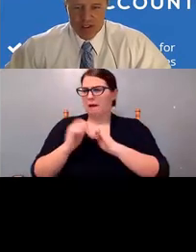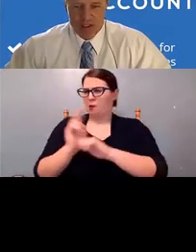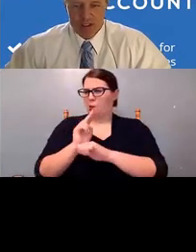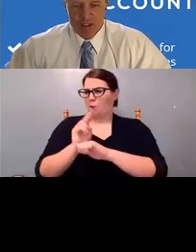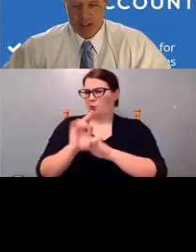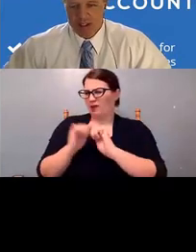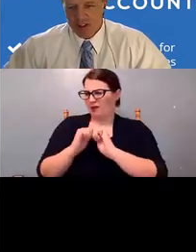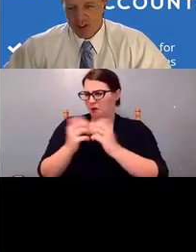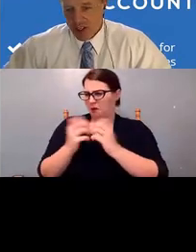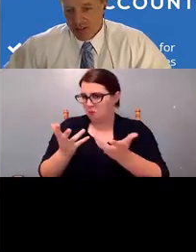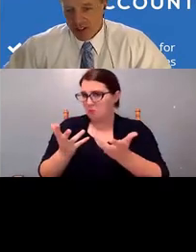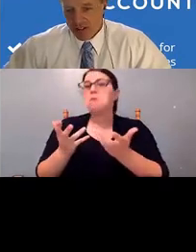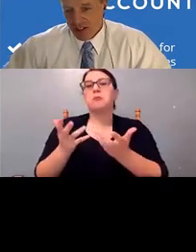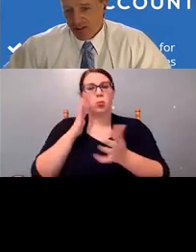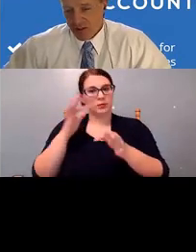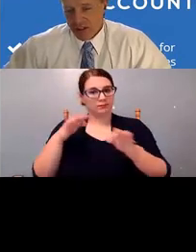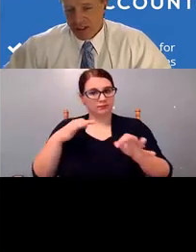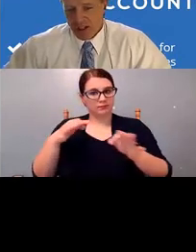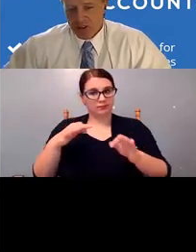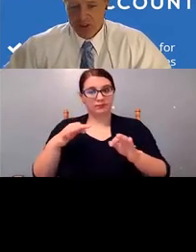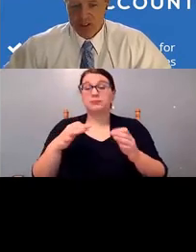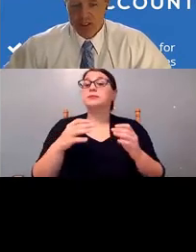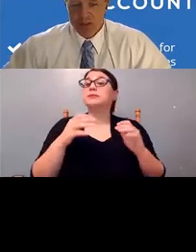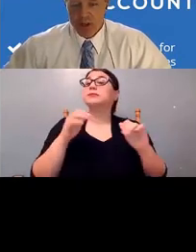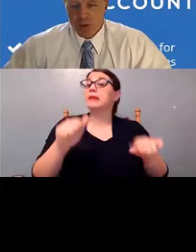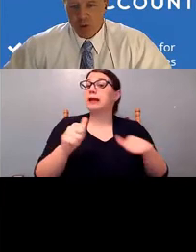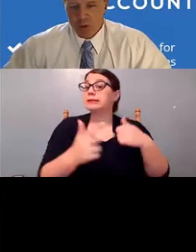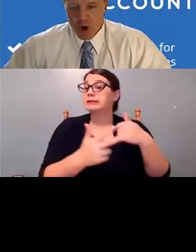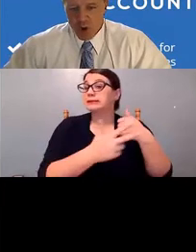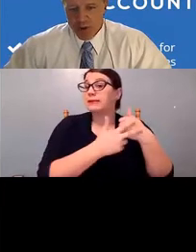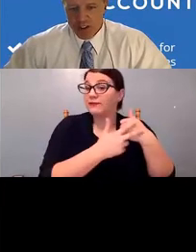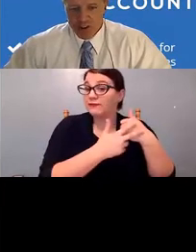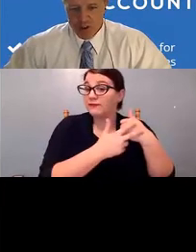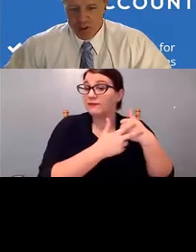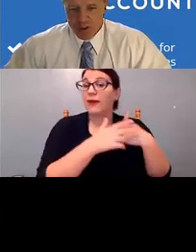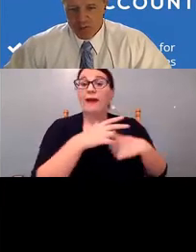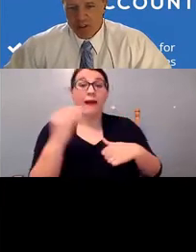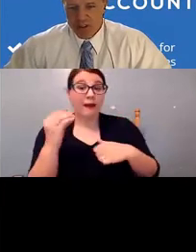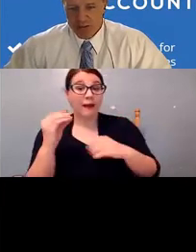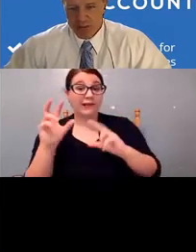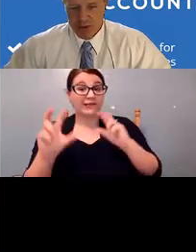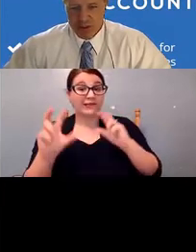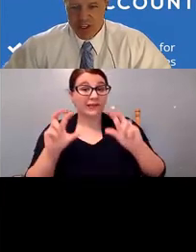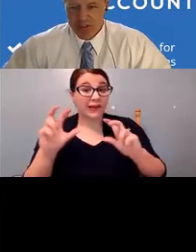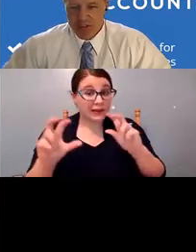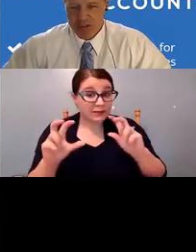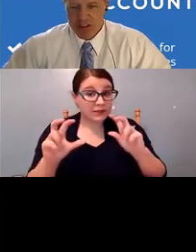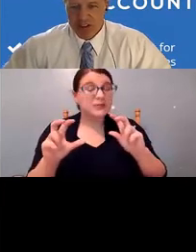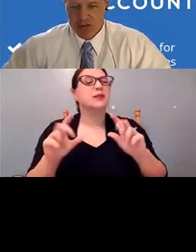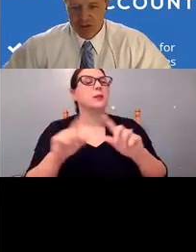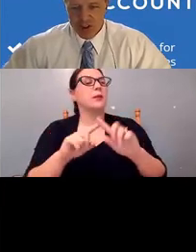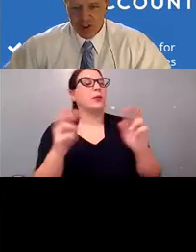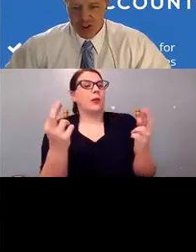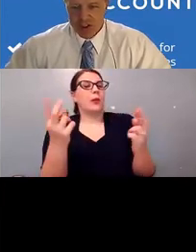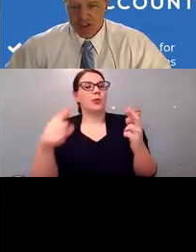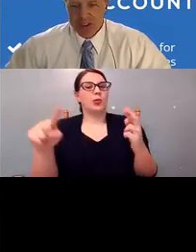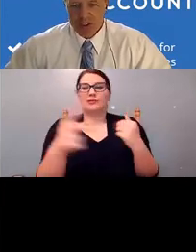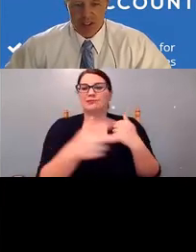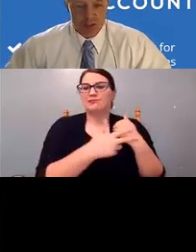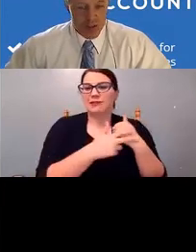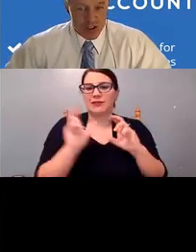benefit? These are savings and investment accounts, but what we're hoping that you'll do is be able to save and invest for